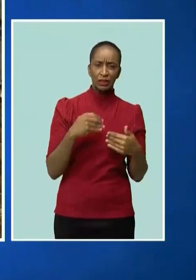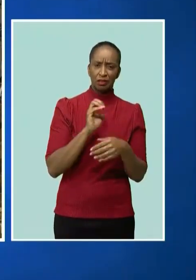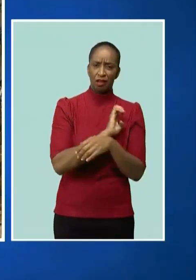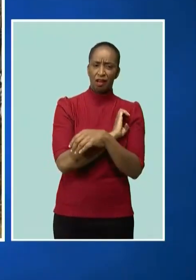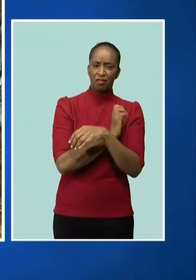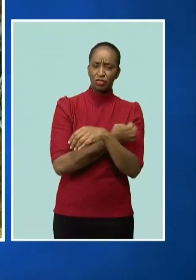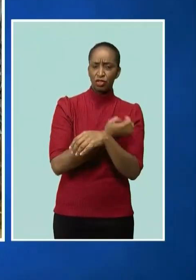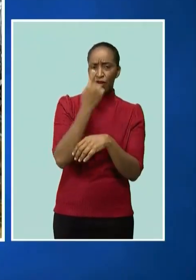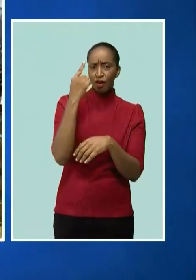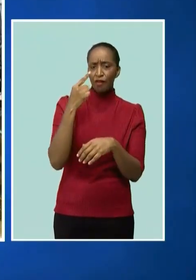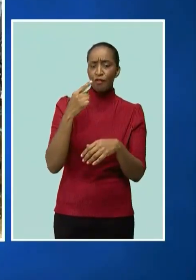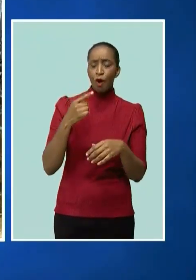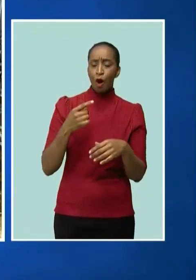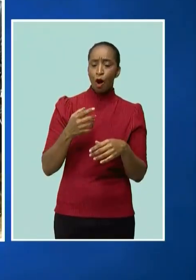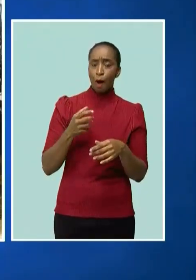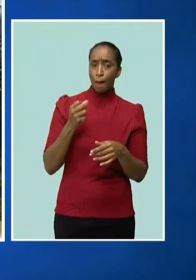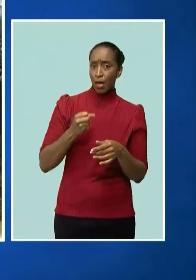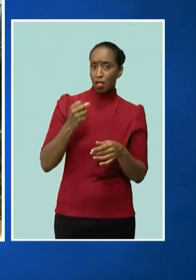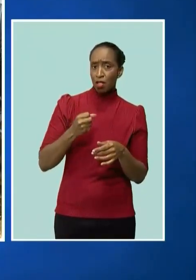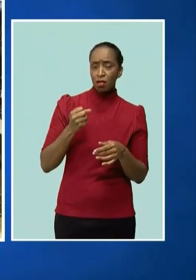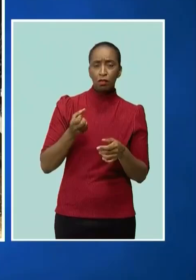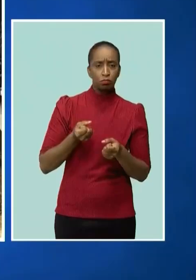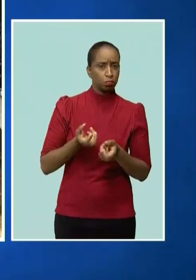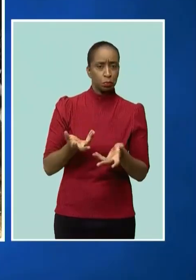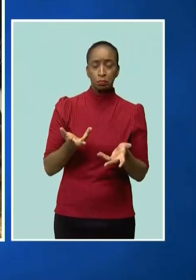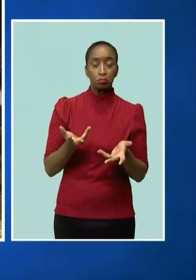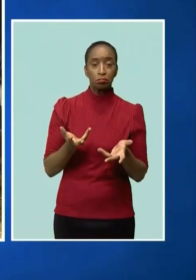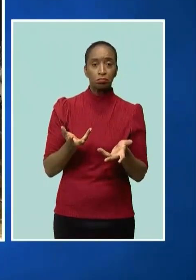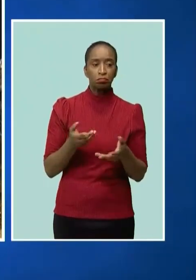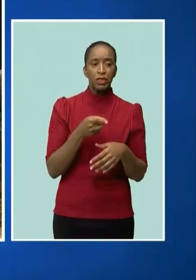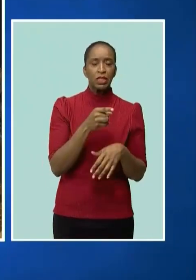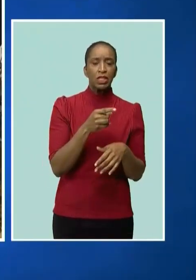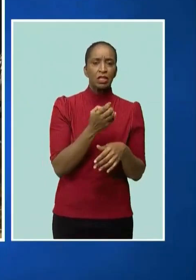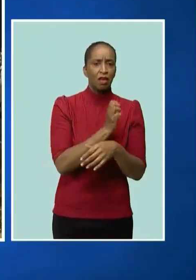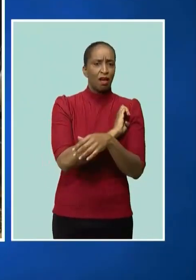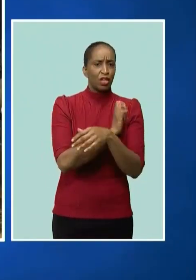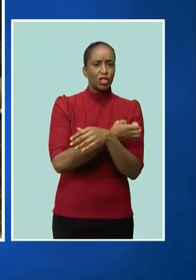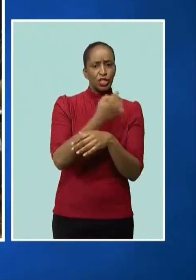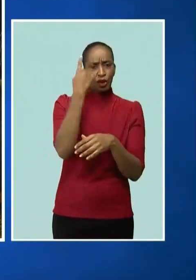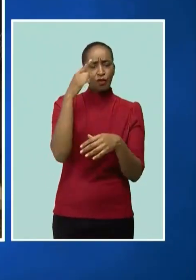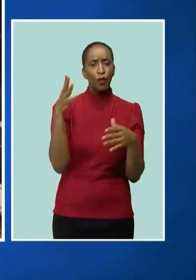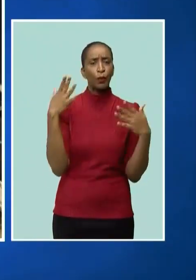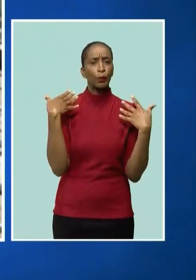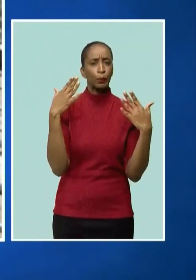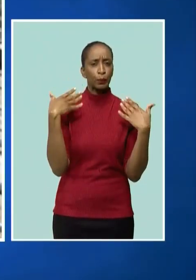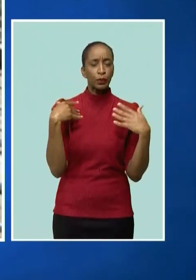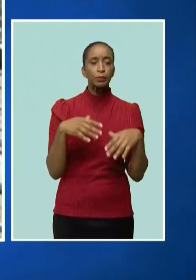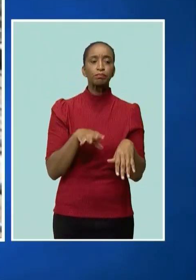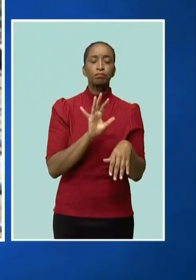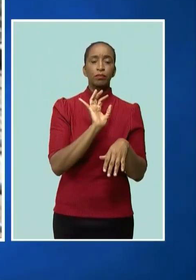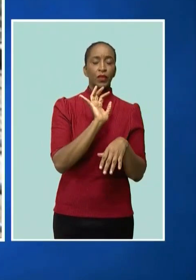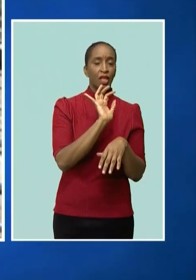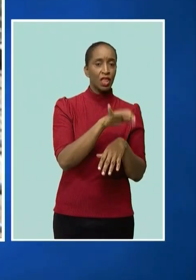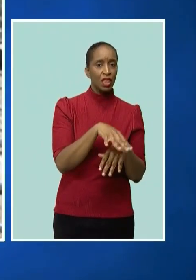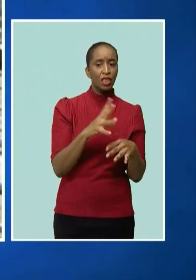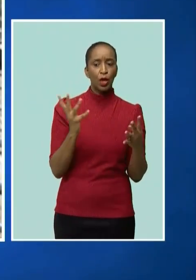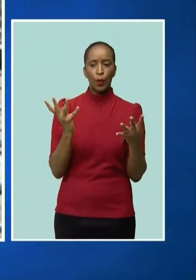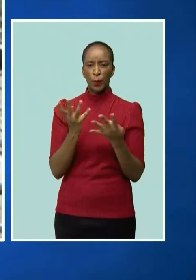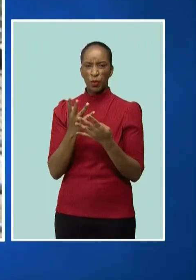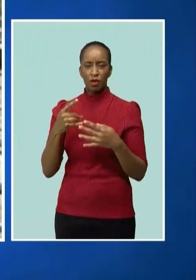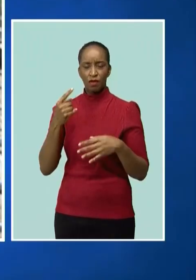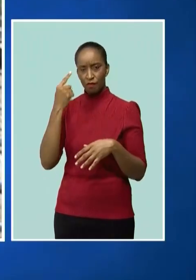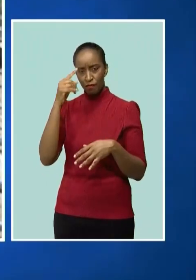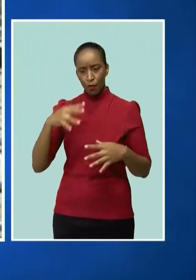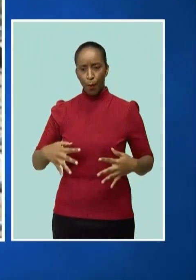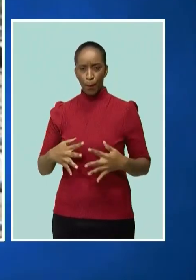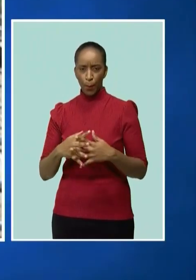down themselves. So you suffer on milk production. In terms of your fertility, breeding and so, they don't breed back that well.